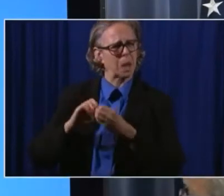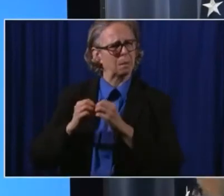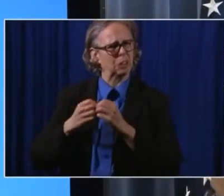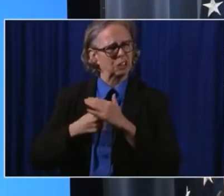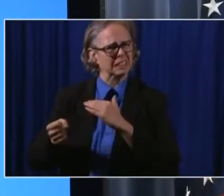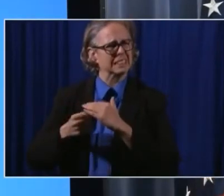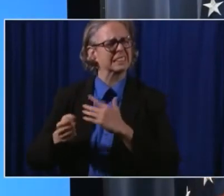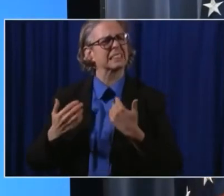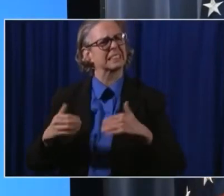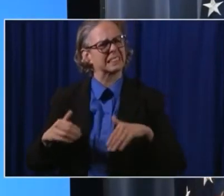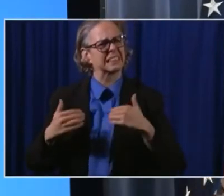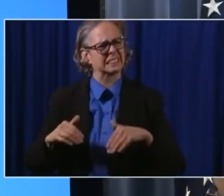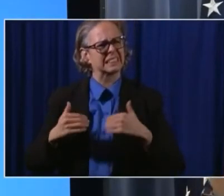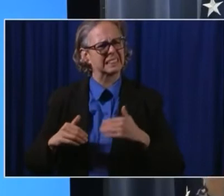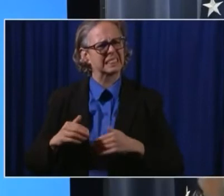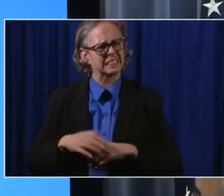consistent,